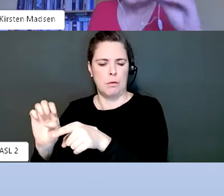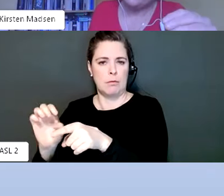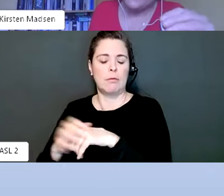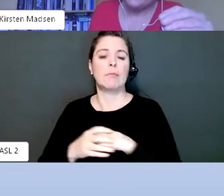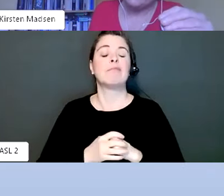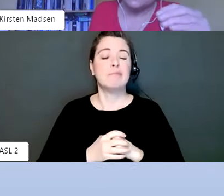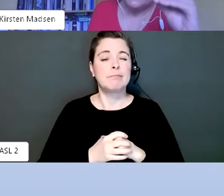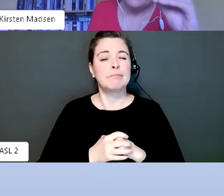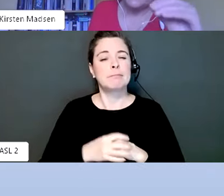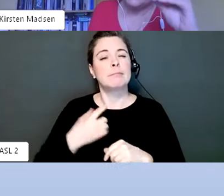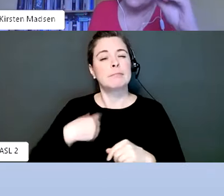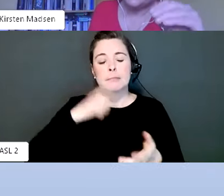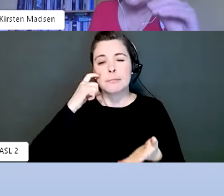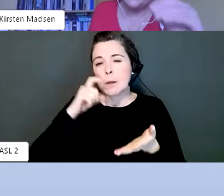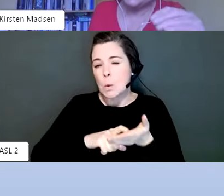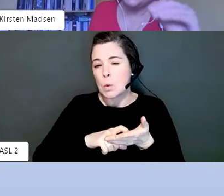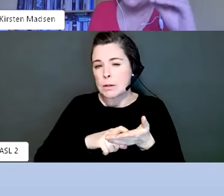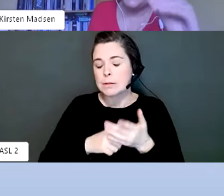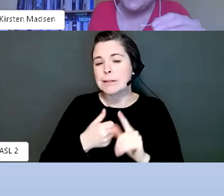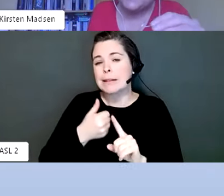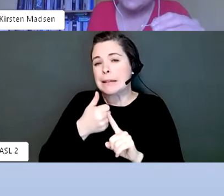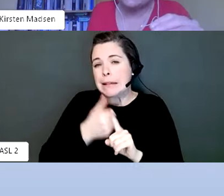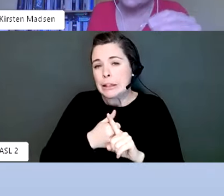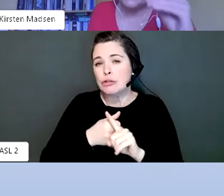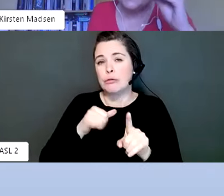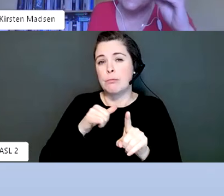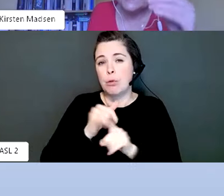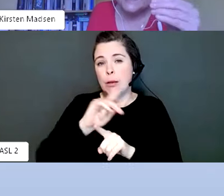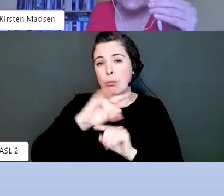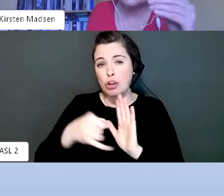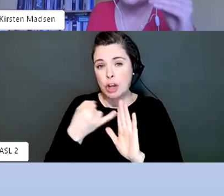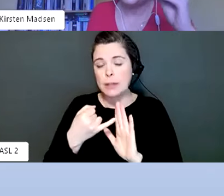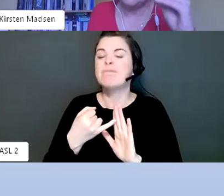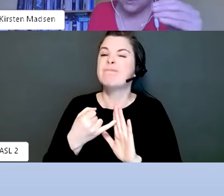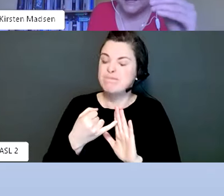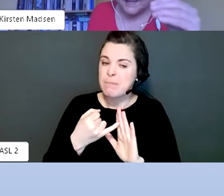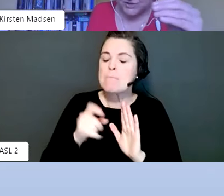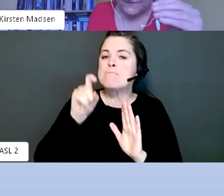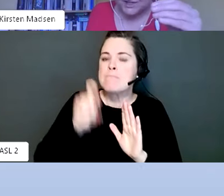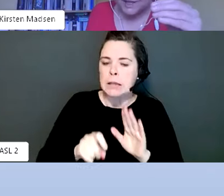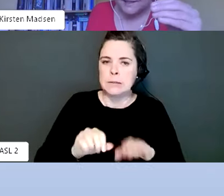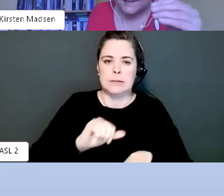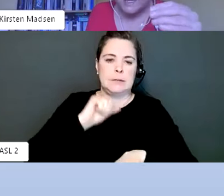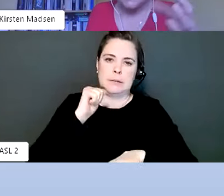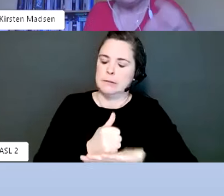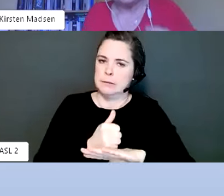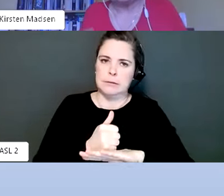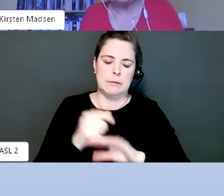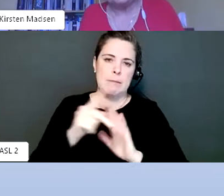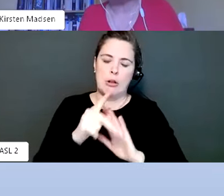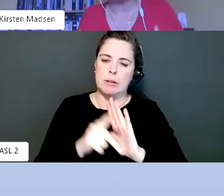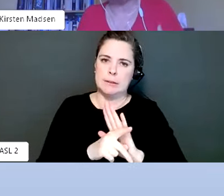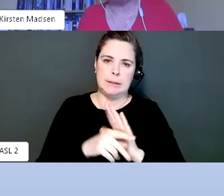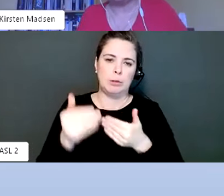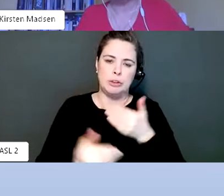has found that this is a keystone to success in bullying interventions. But it